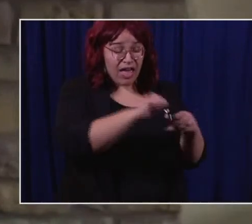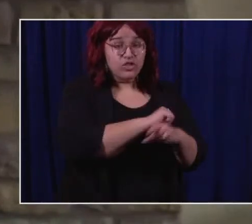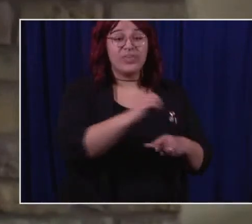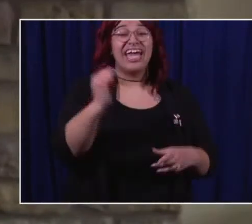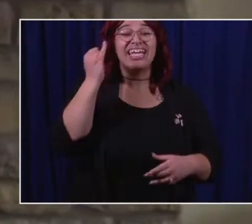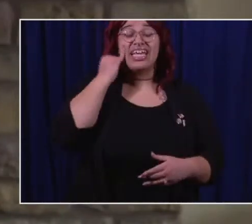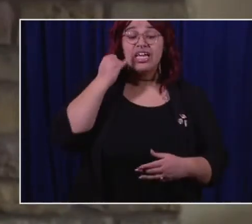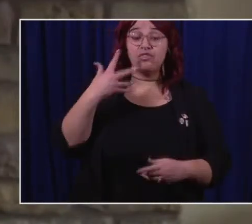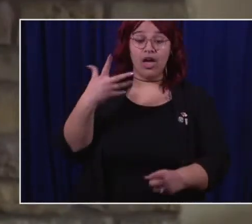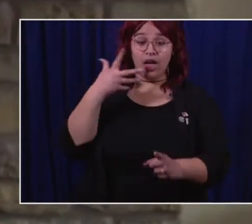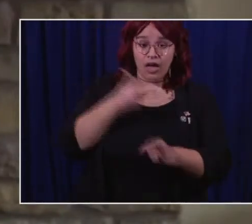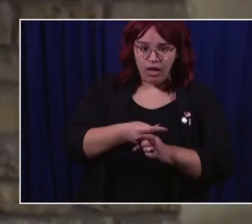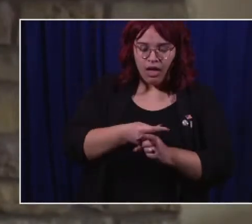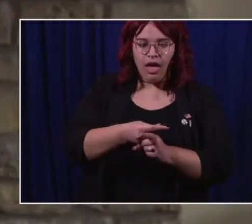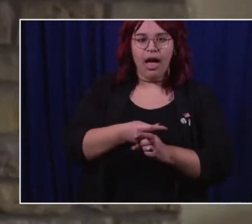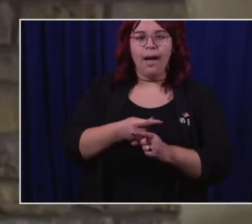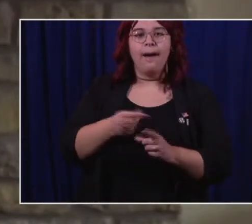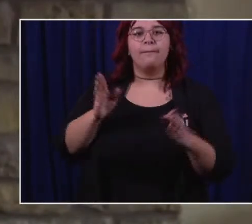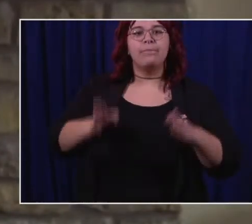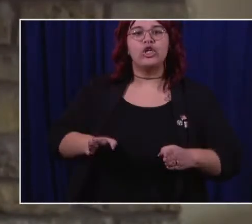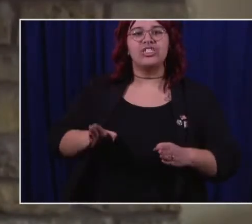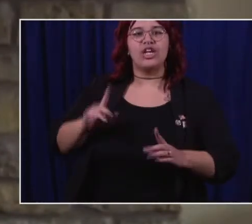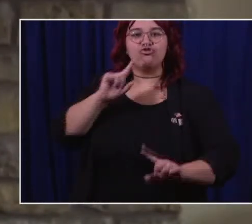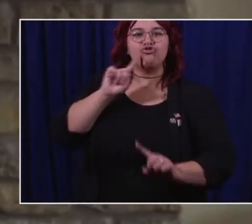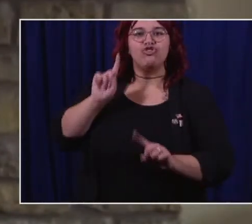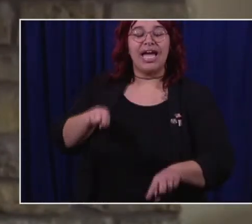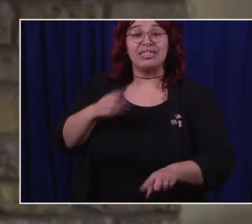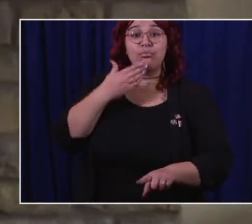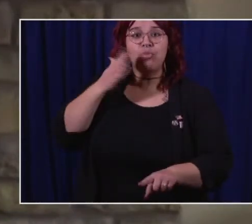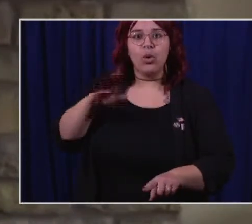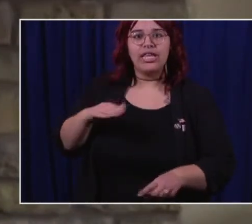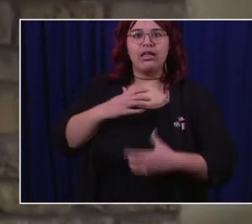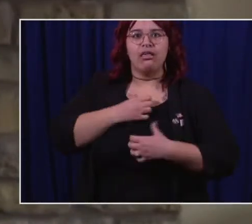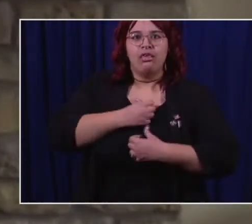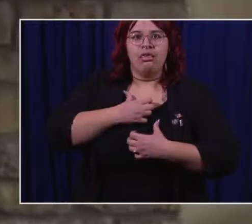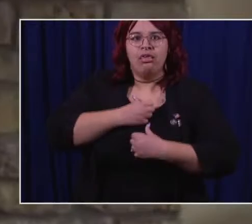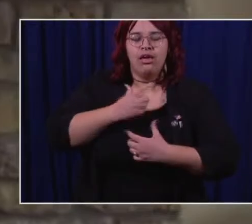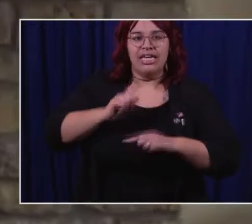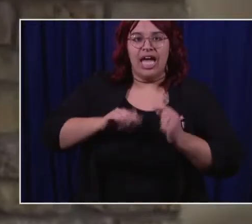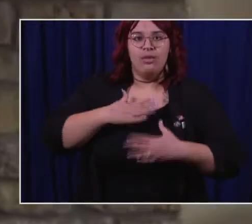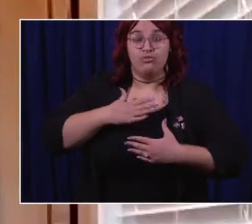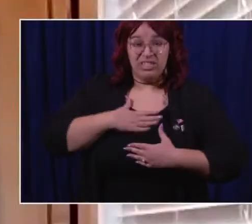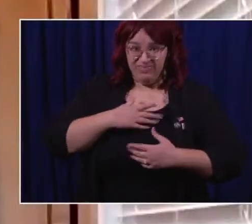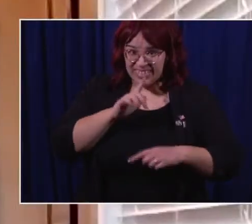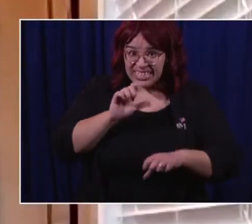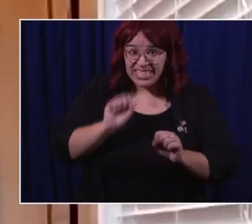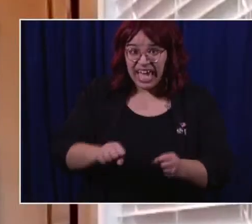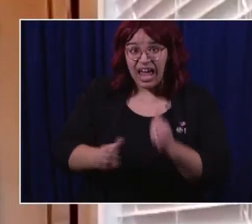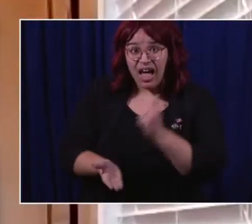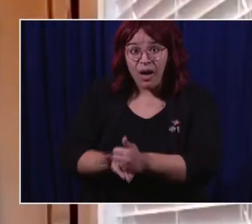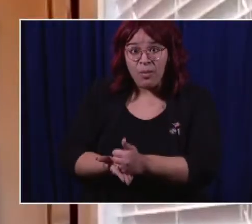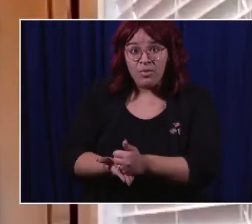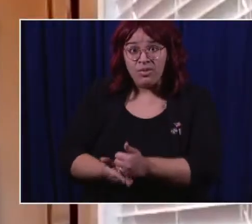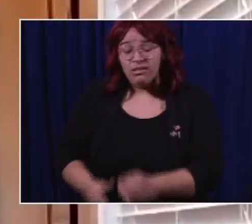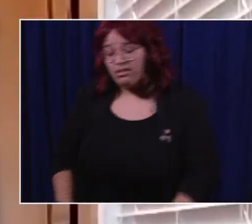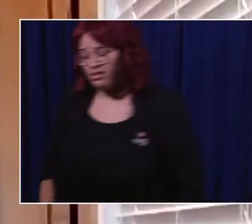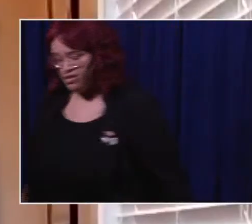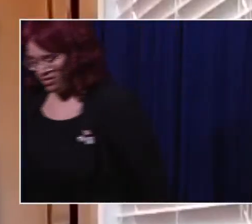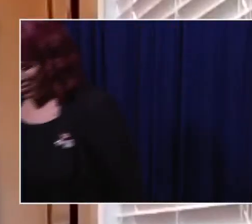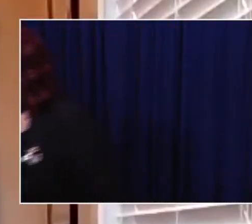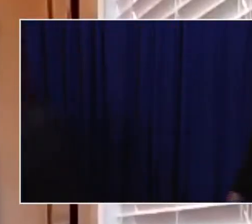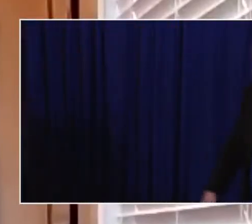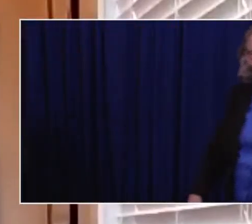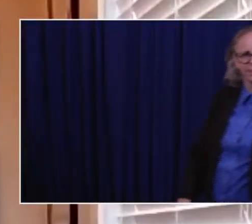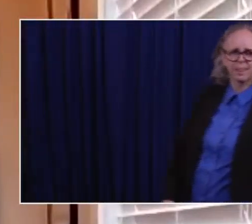to let Bruce, you want to take that? Yes, absolutely. The ability to respond to an